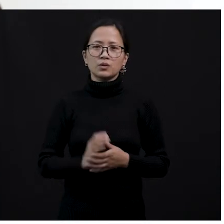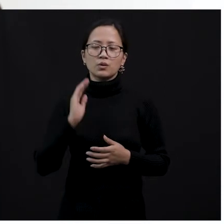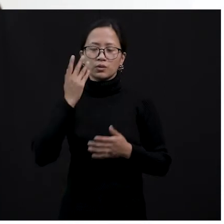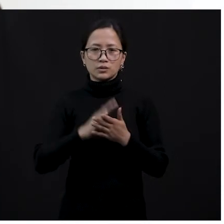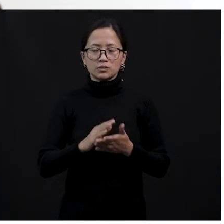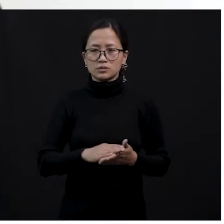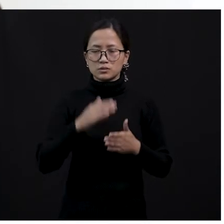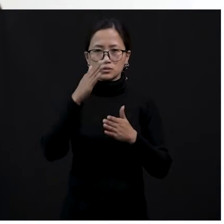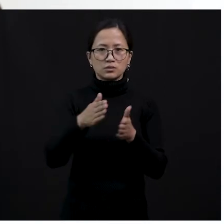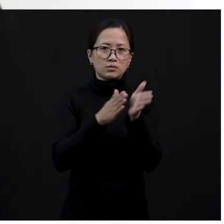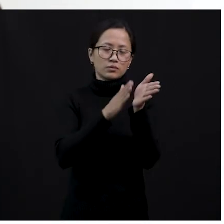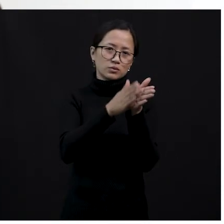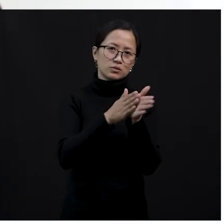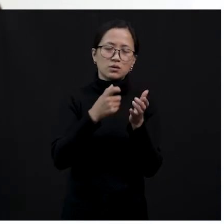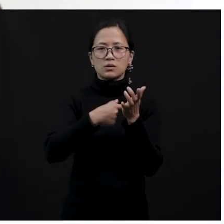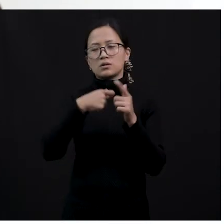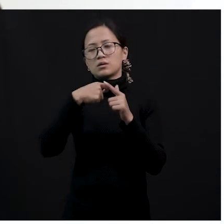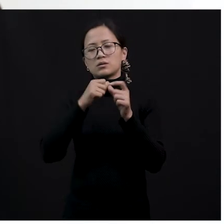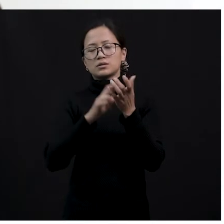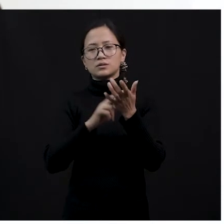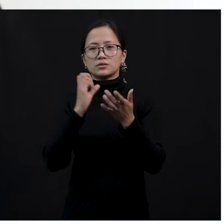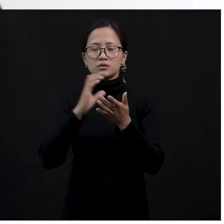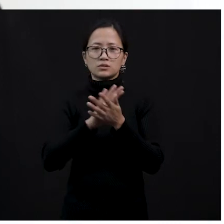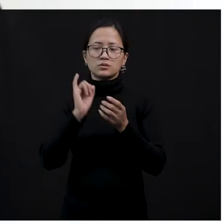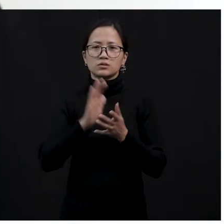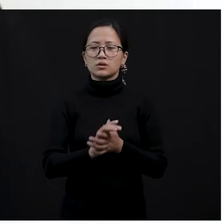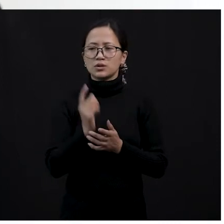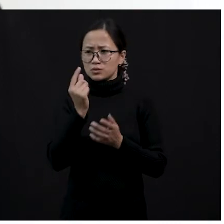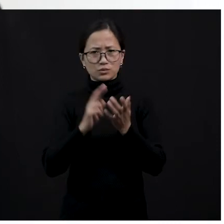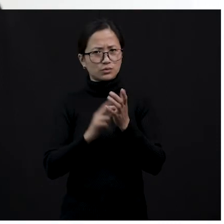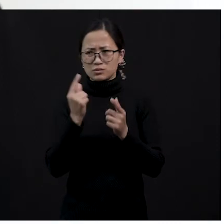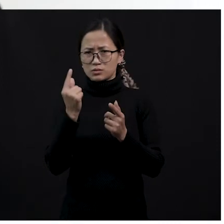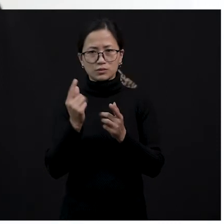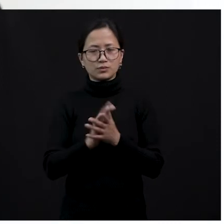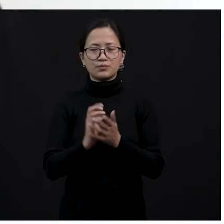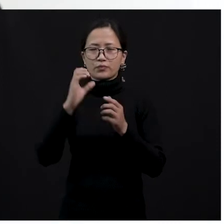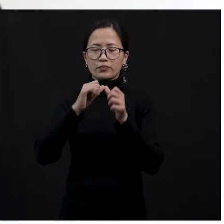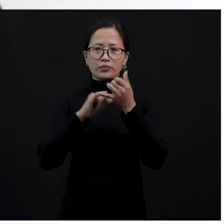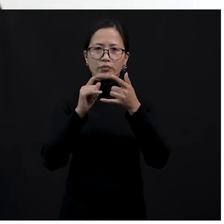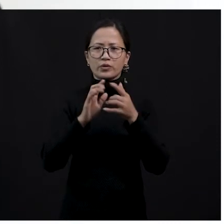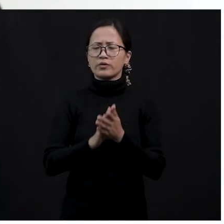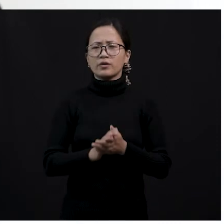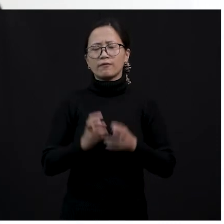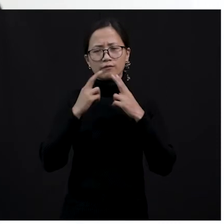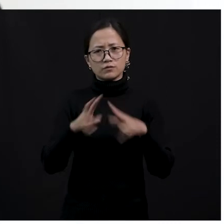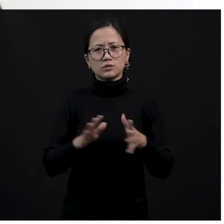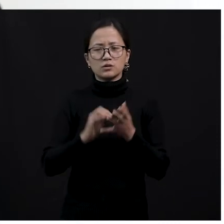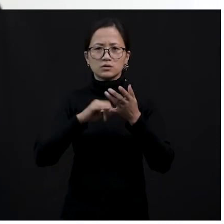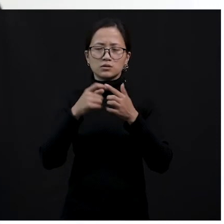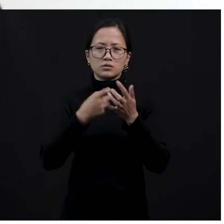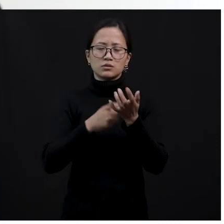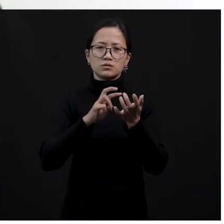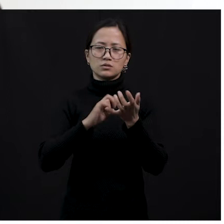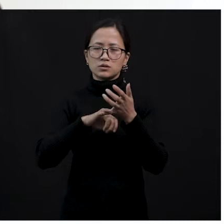stepped off the train at Ranchi. A unique case. The doctor considered has taken it very seriously. Your